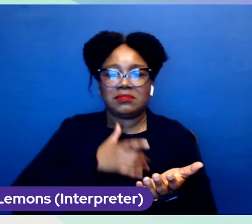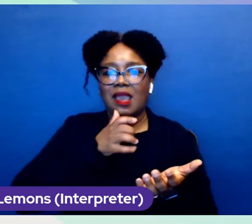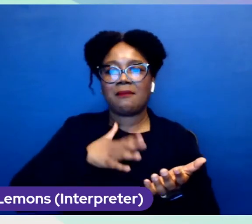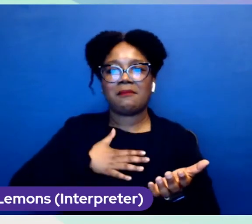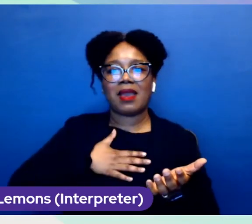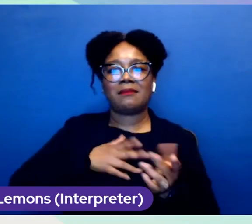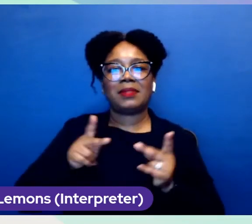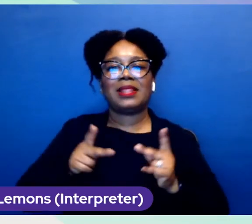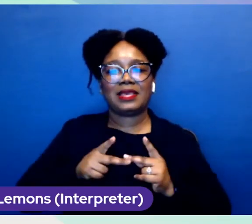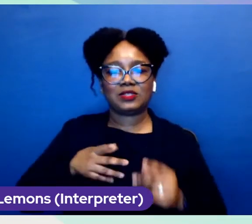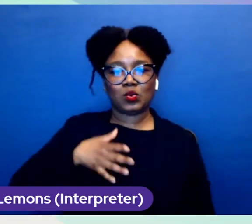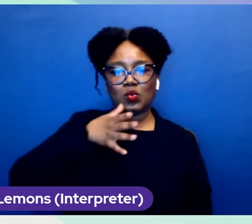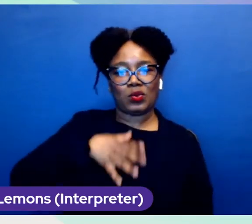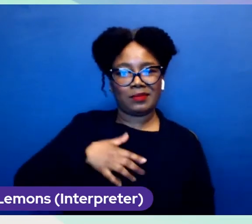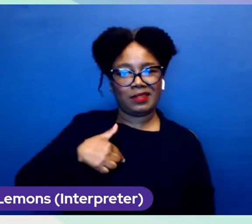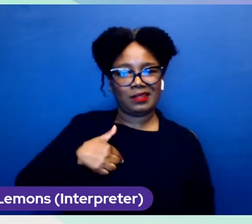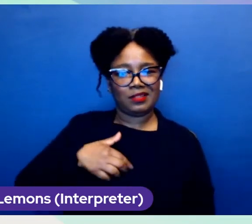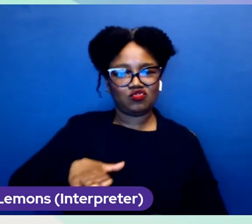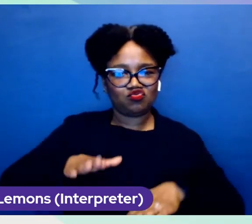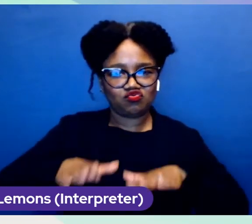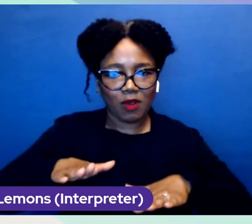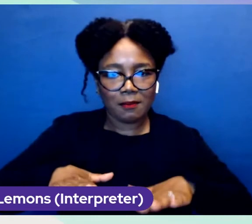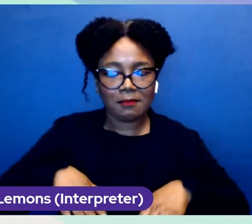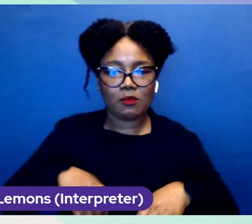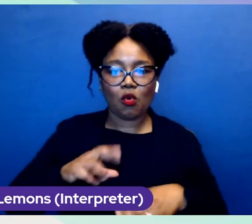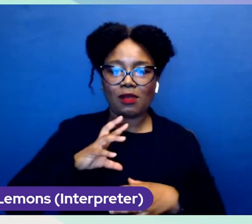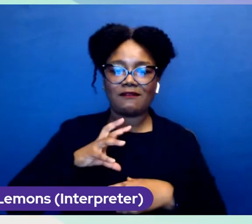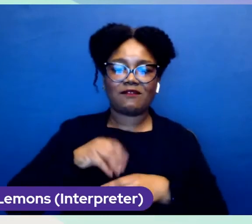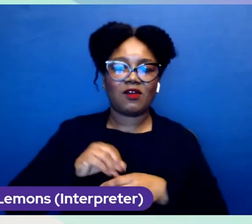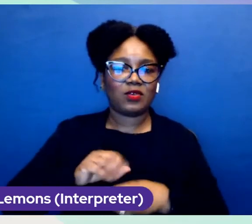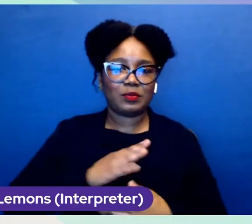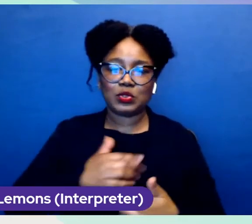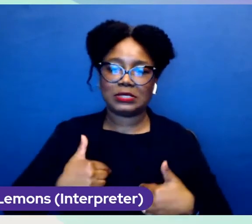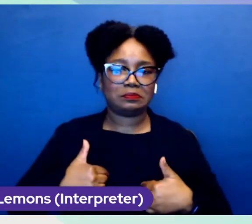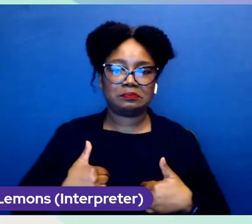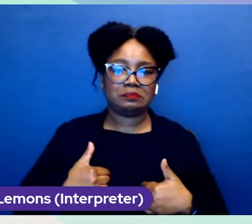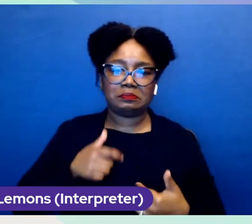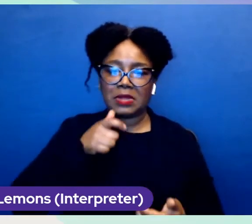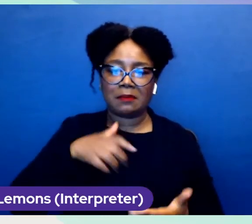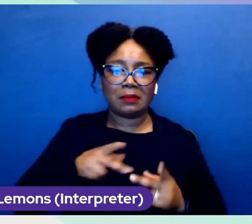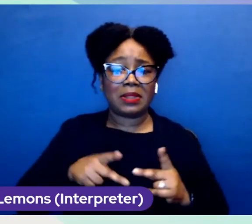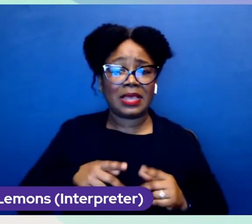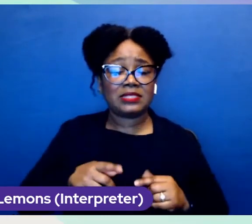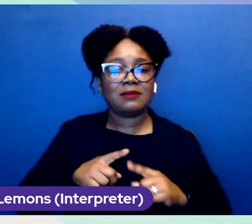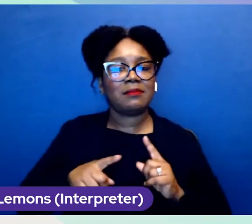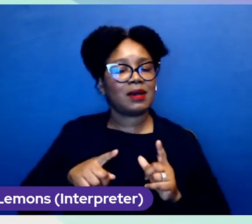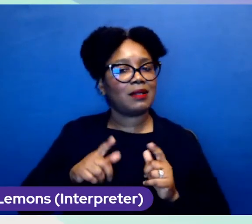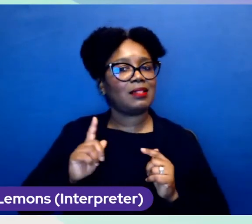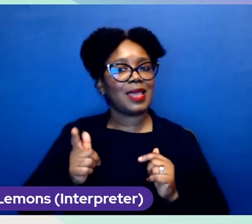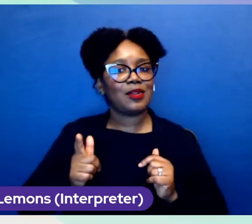to practice drumming or just to indulge in anything musical. Until when I grew up and I started doing research and I